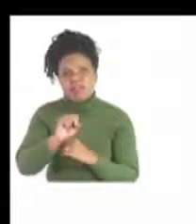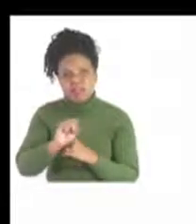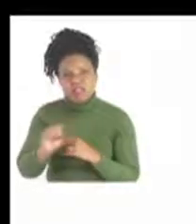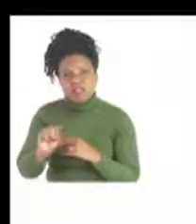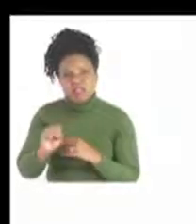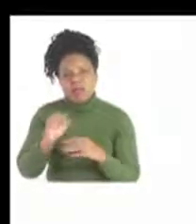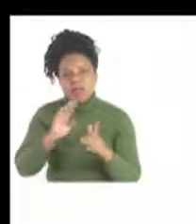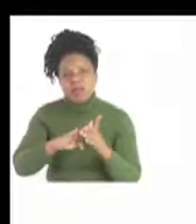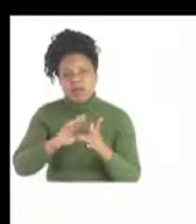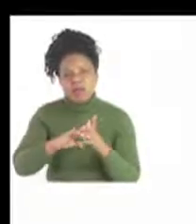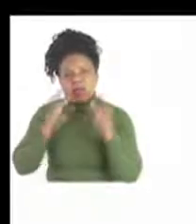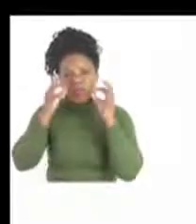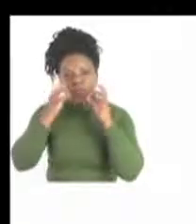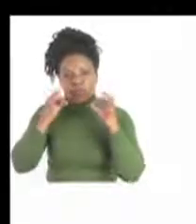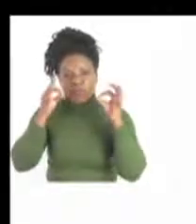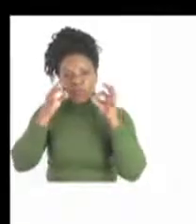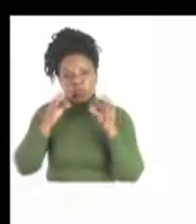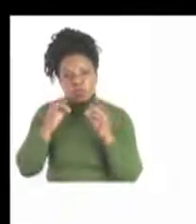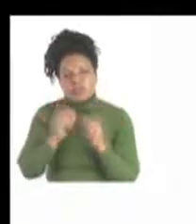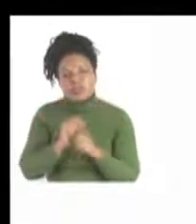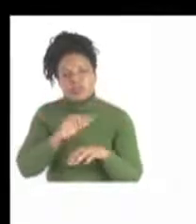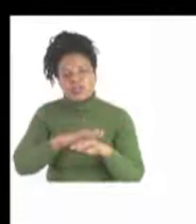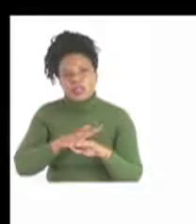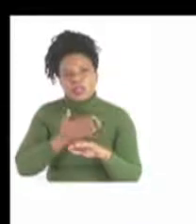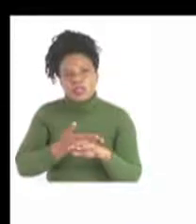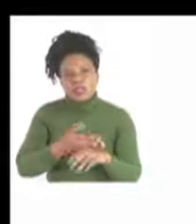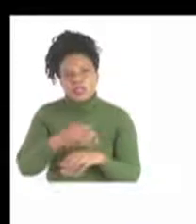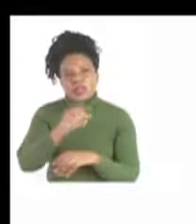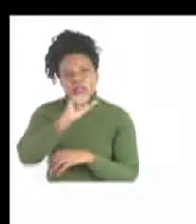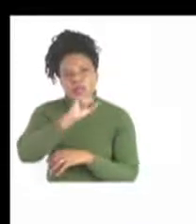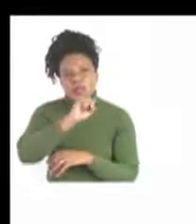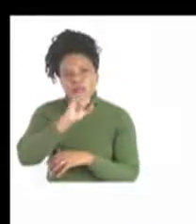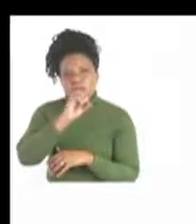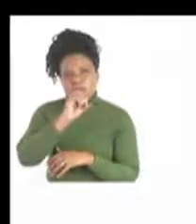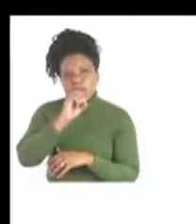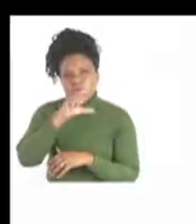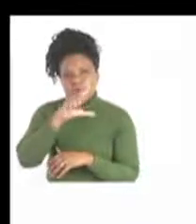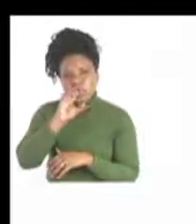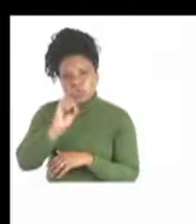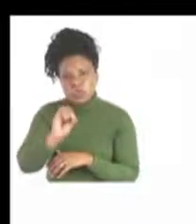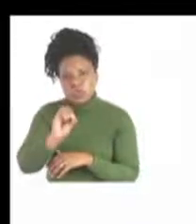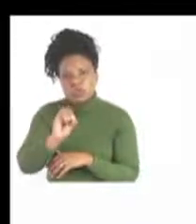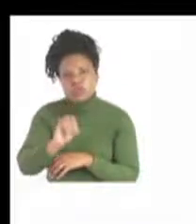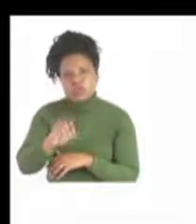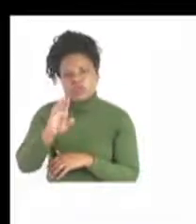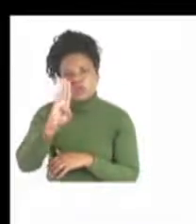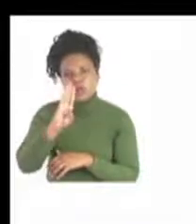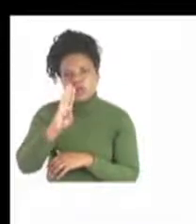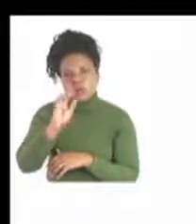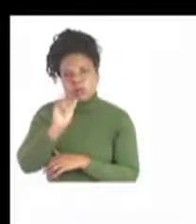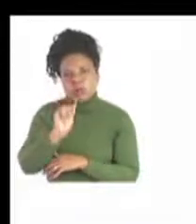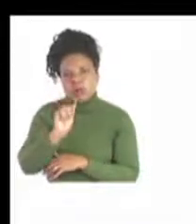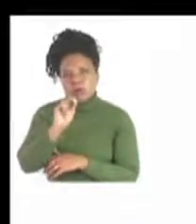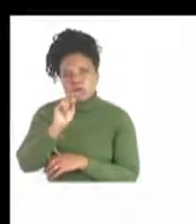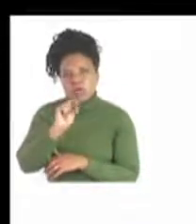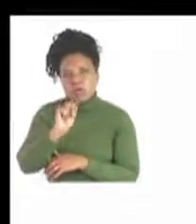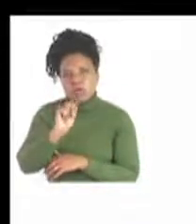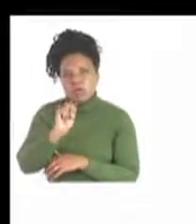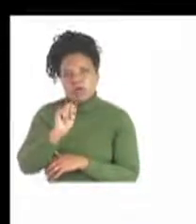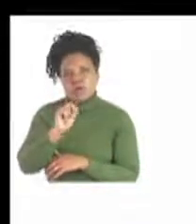solo is solos, banjos, banjos, piano,